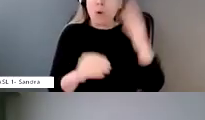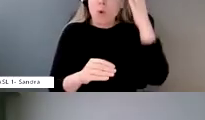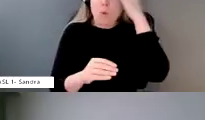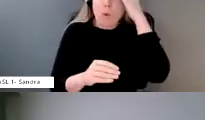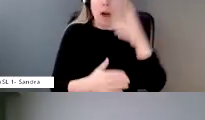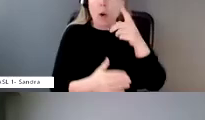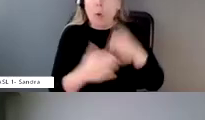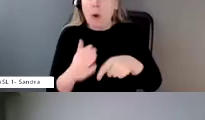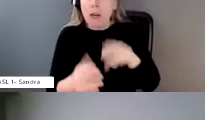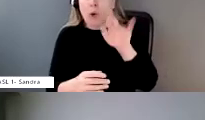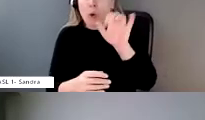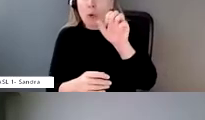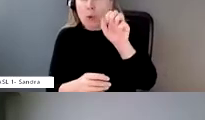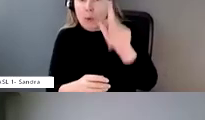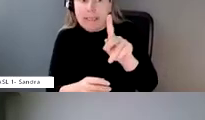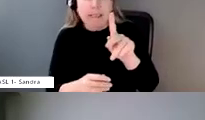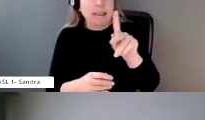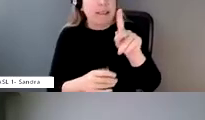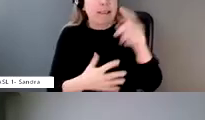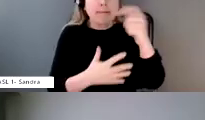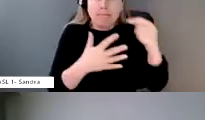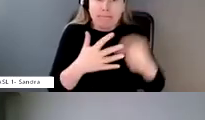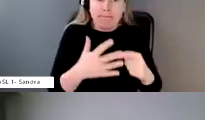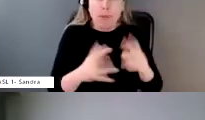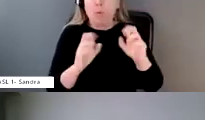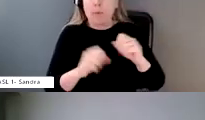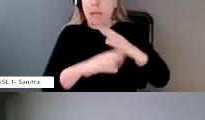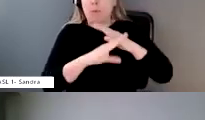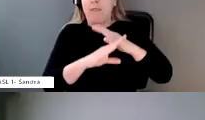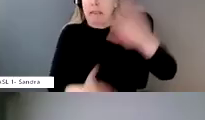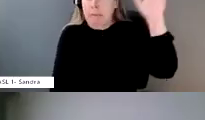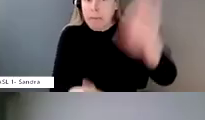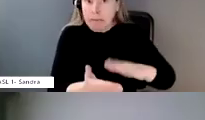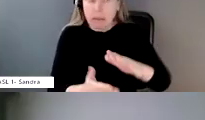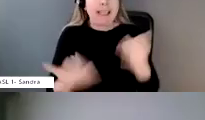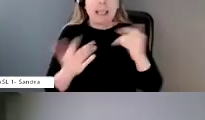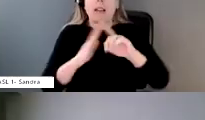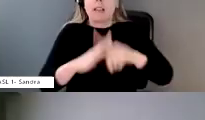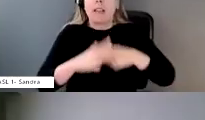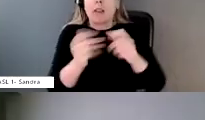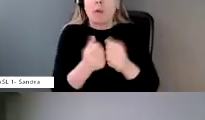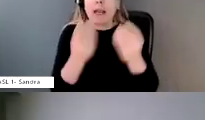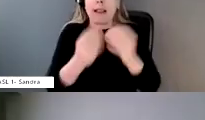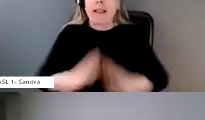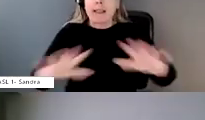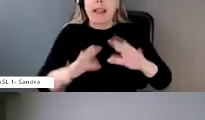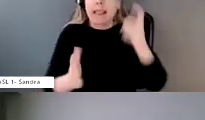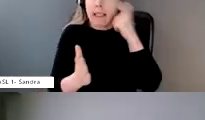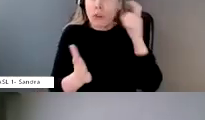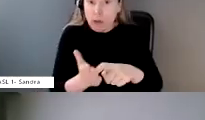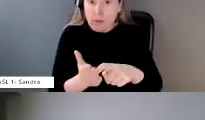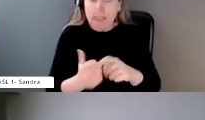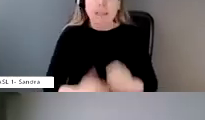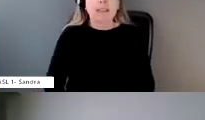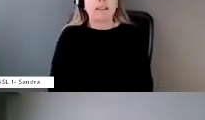more vulnerable to bullying and how we can prevent that. So without further ado, I want to begin with our land acknowledgement.